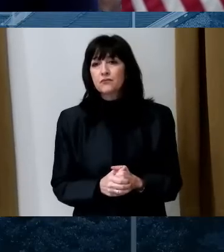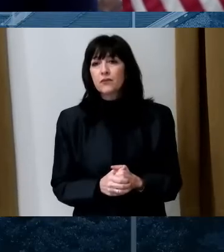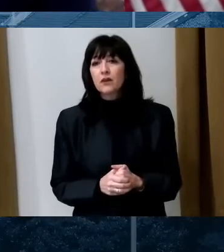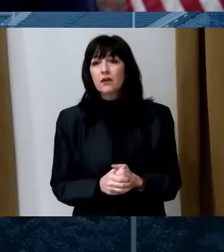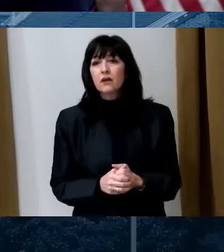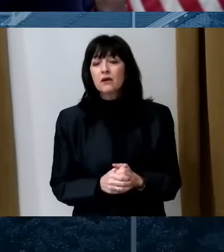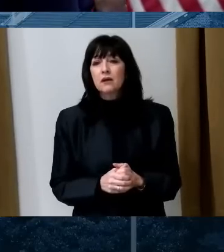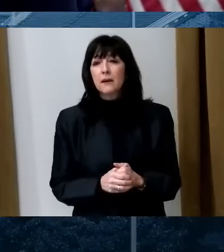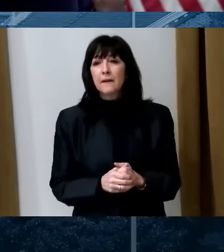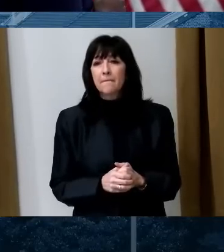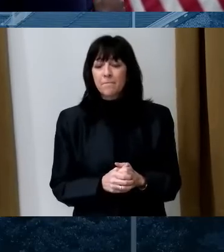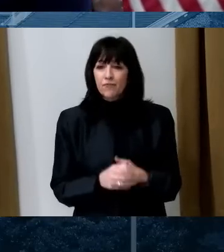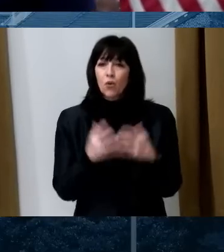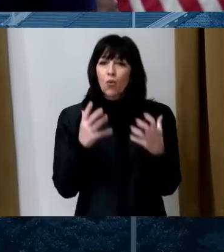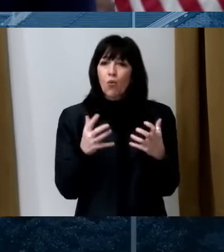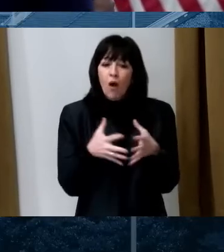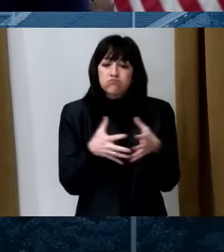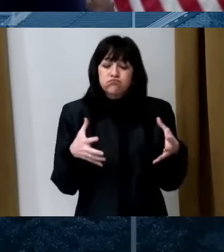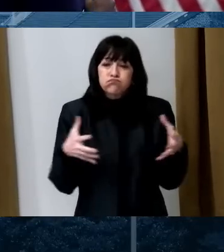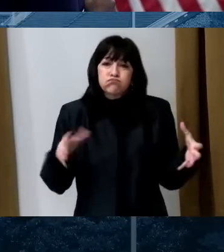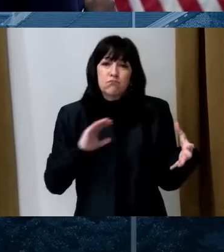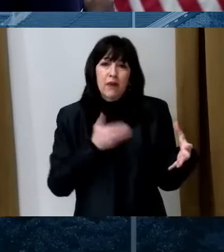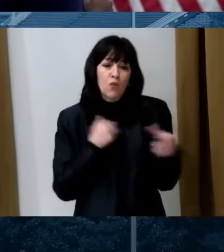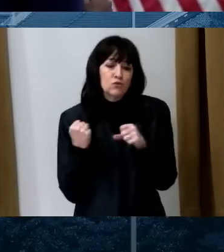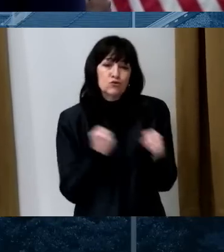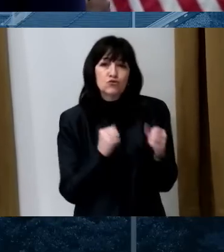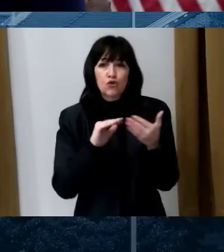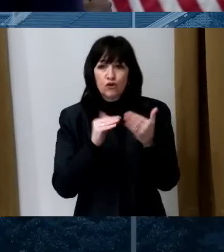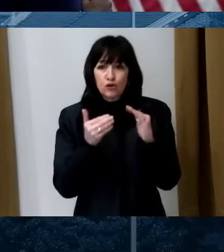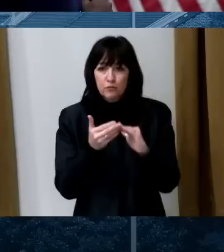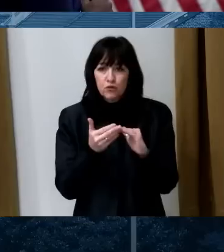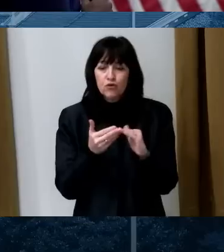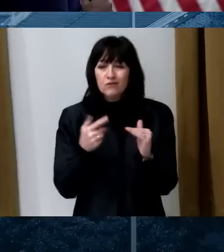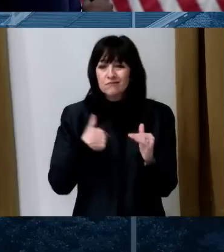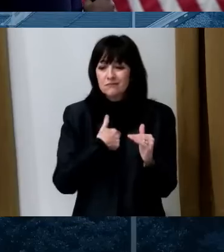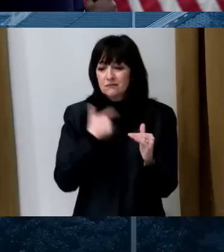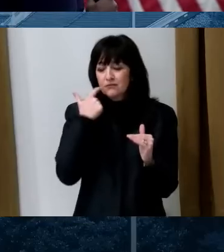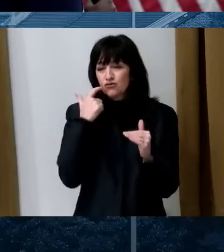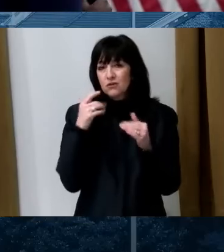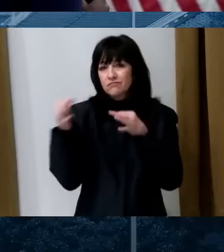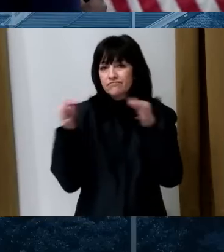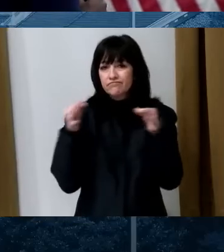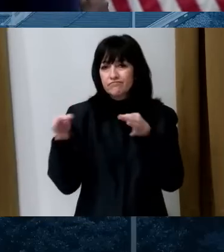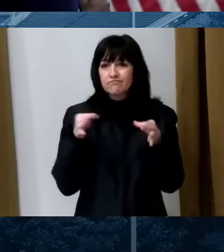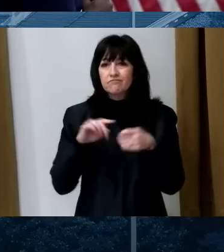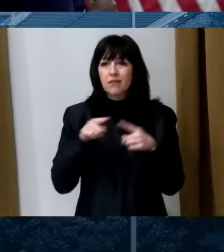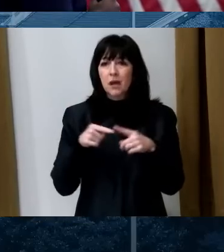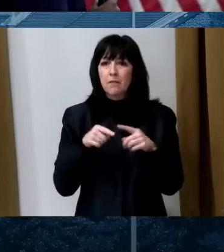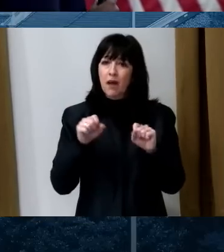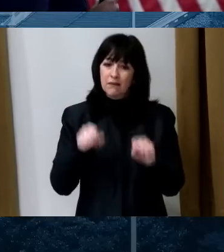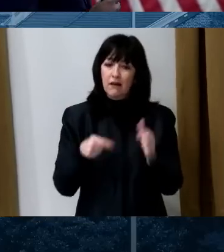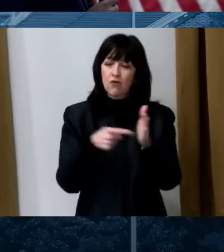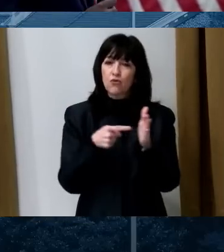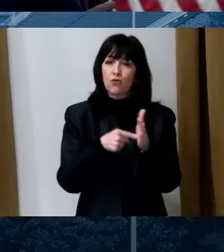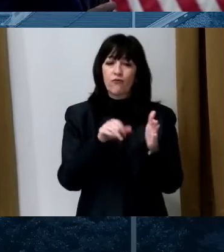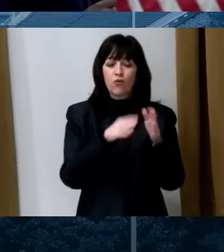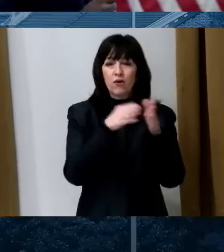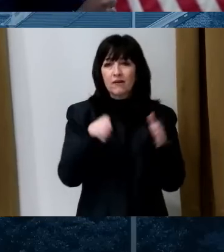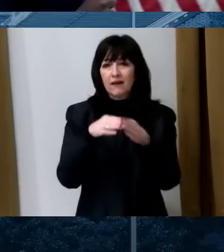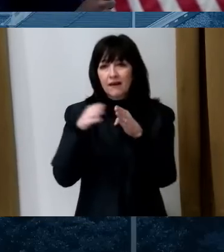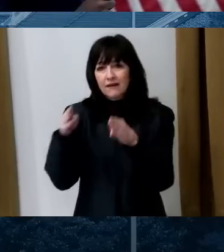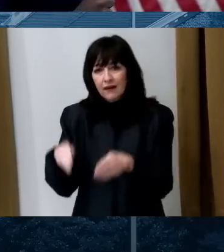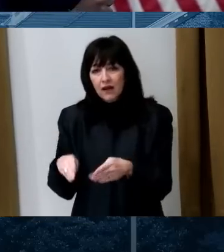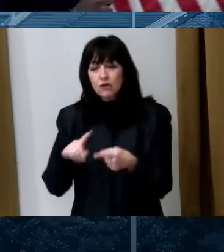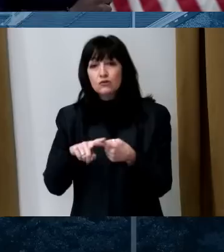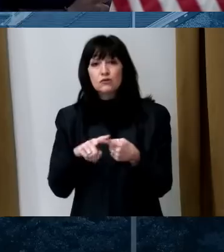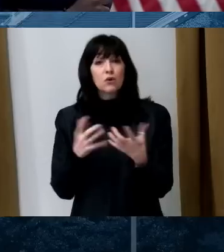Building strong communities, mentioned some of the housing programs that we had, the affordable housing program and strong neighborhoods, but this also includes